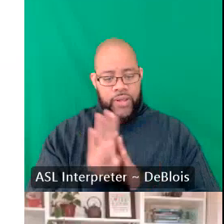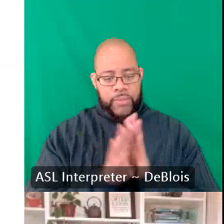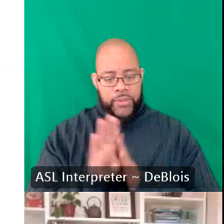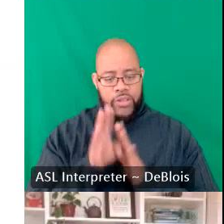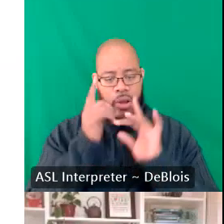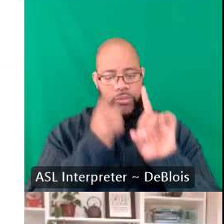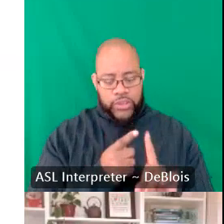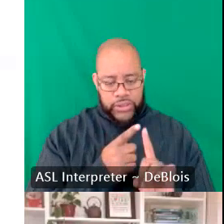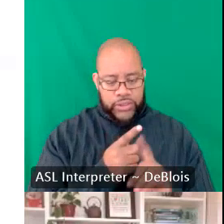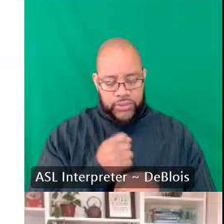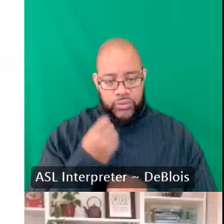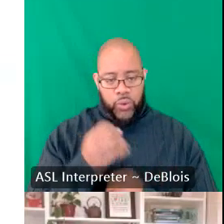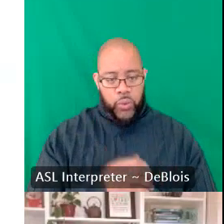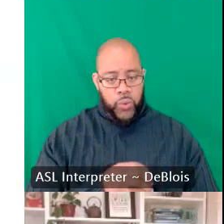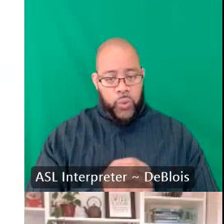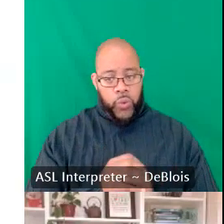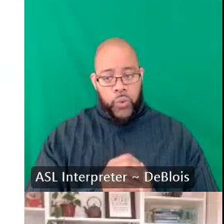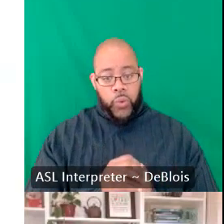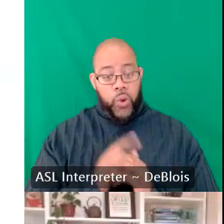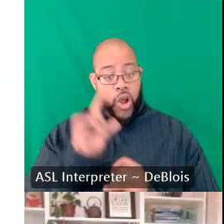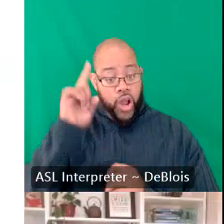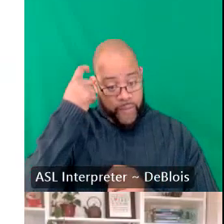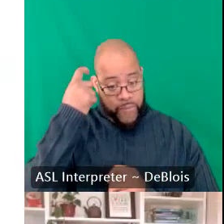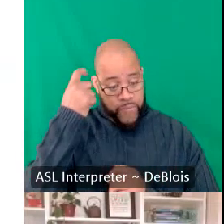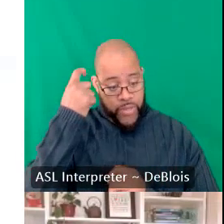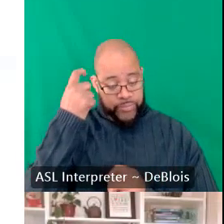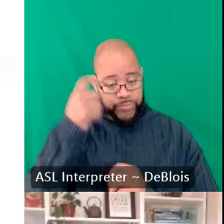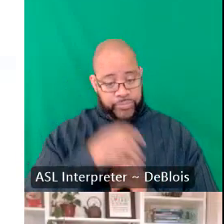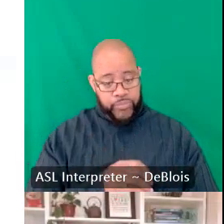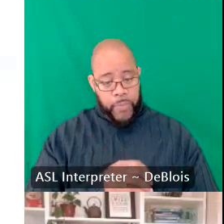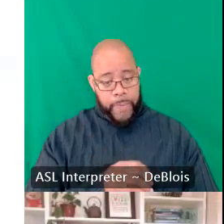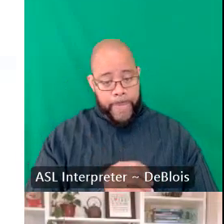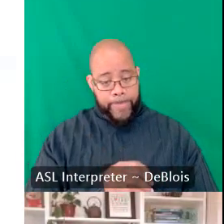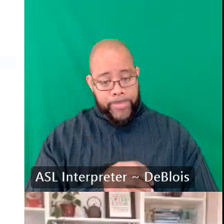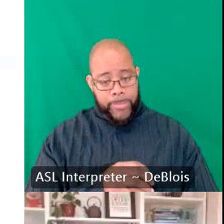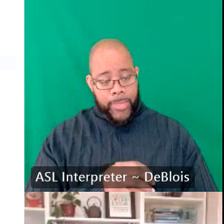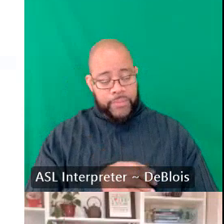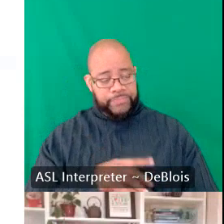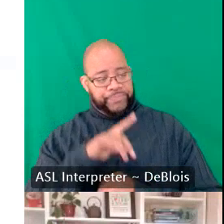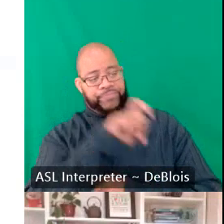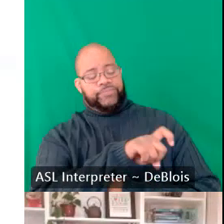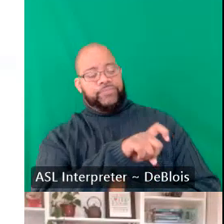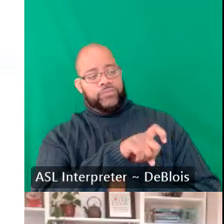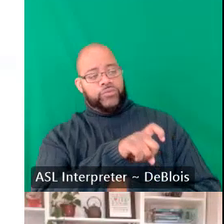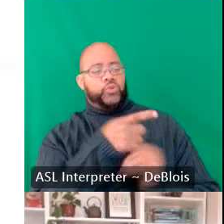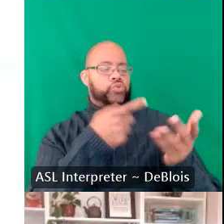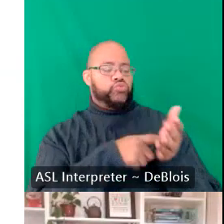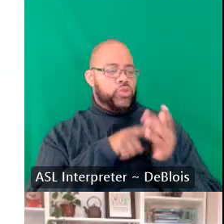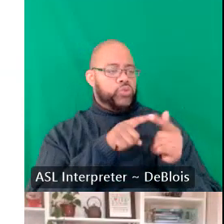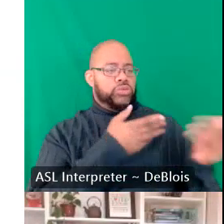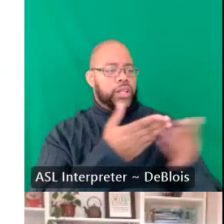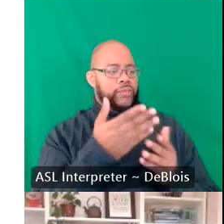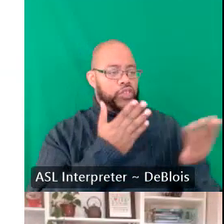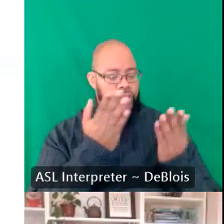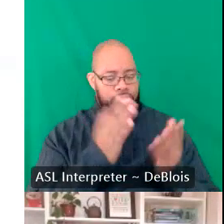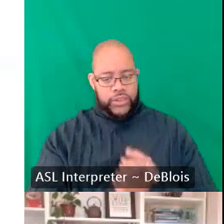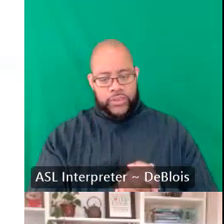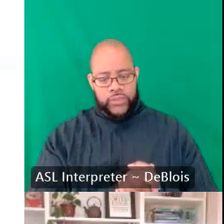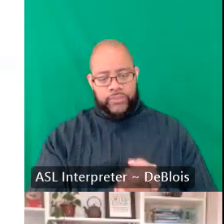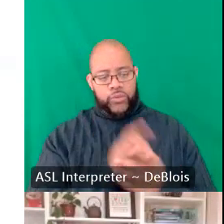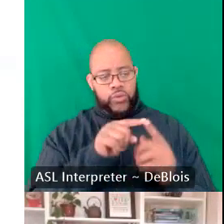objectives. So the government is being asked to, or is required to, deliver services to